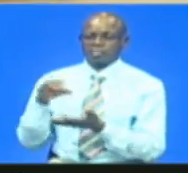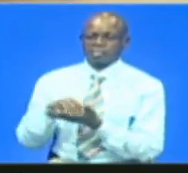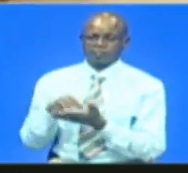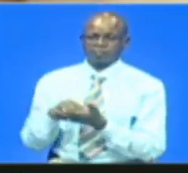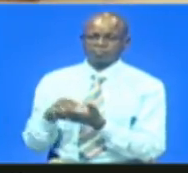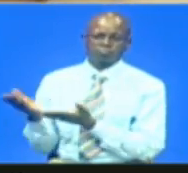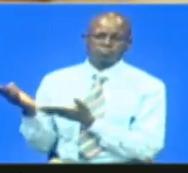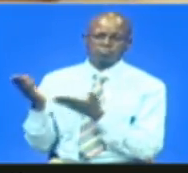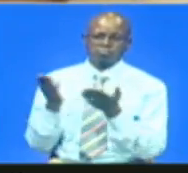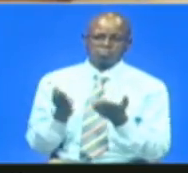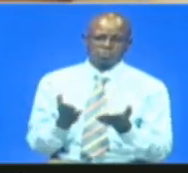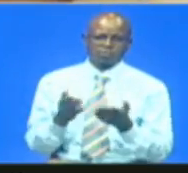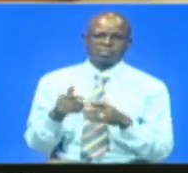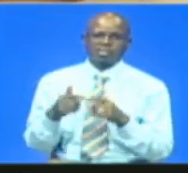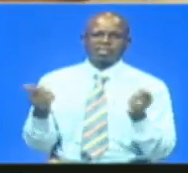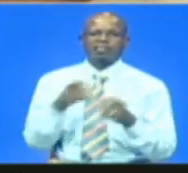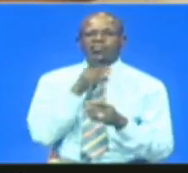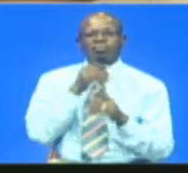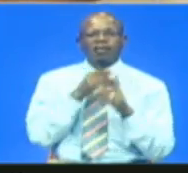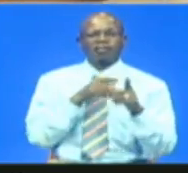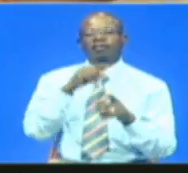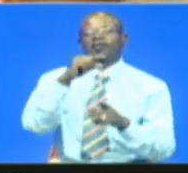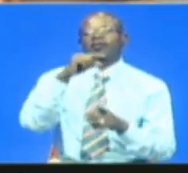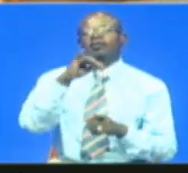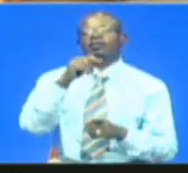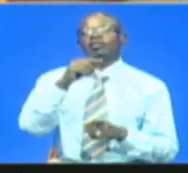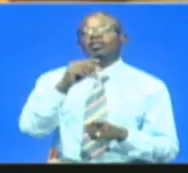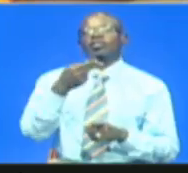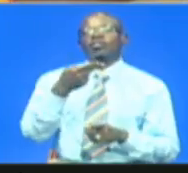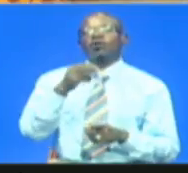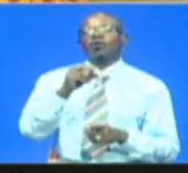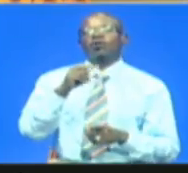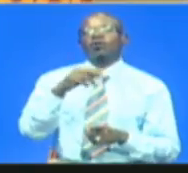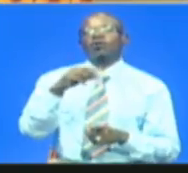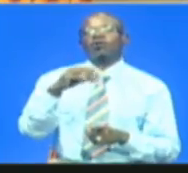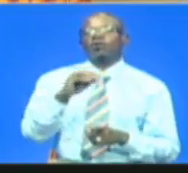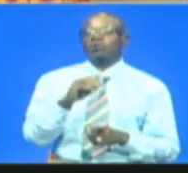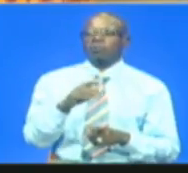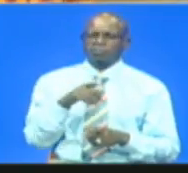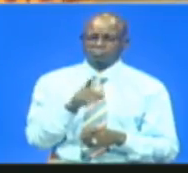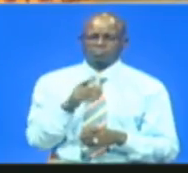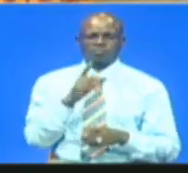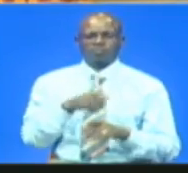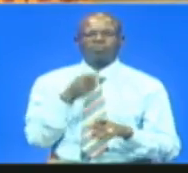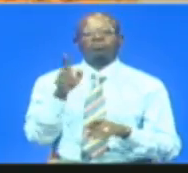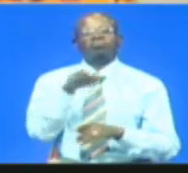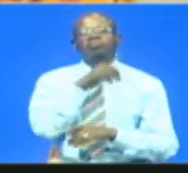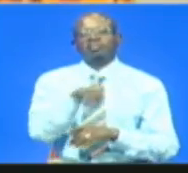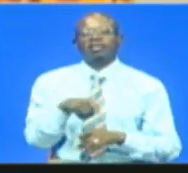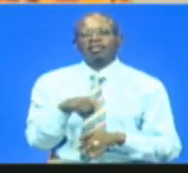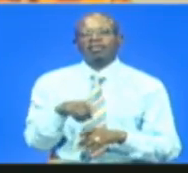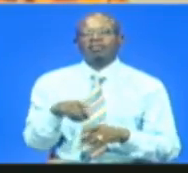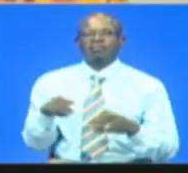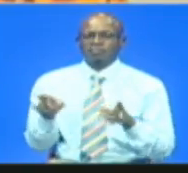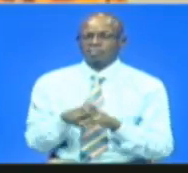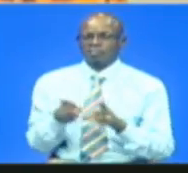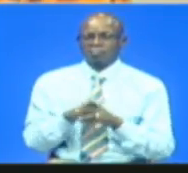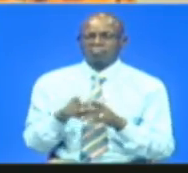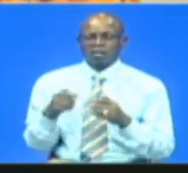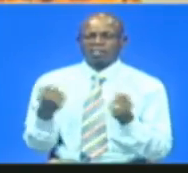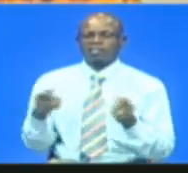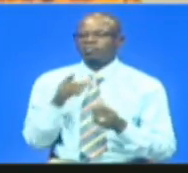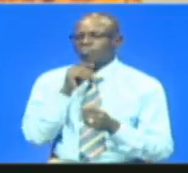rested. He is guilty of libel and damages have been awarded to the applicant, Chris Murungaru. It's a